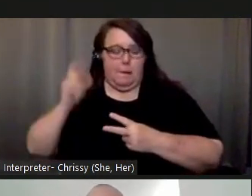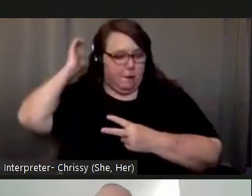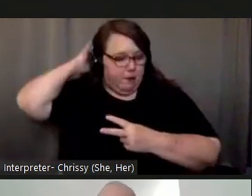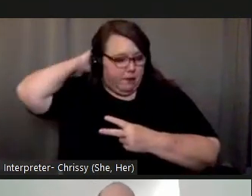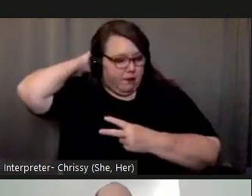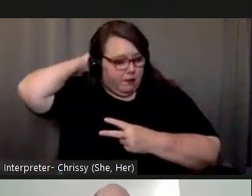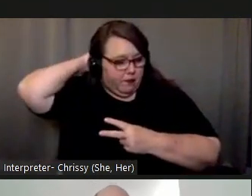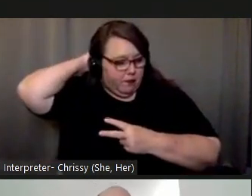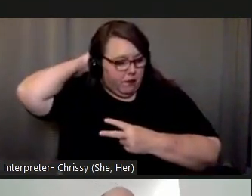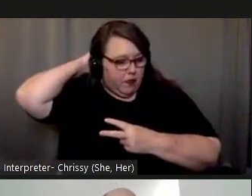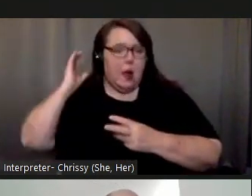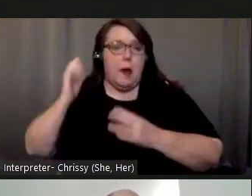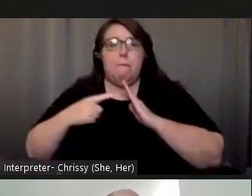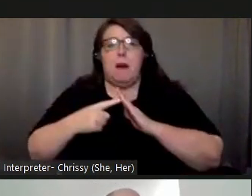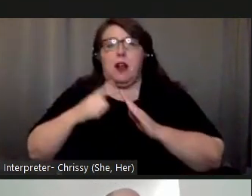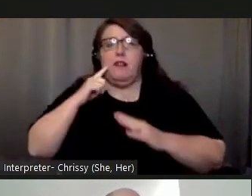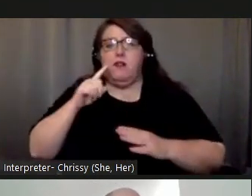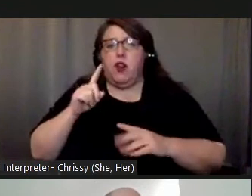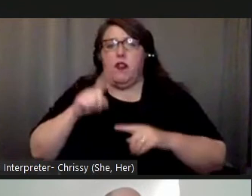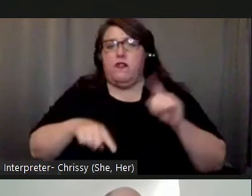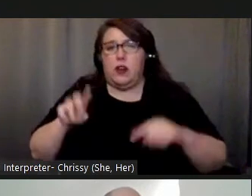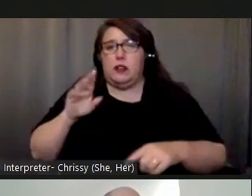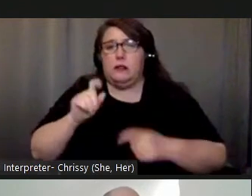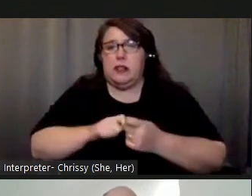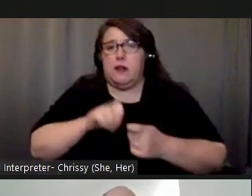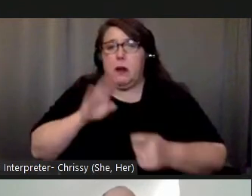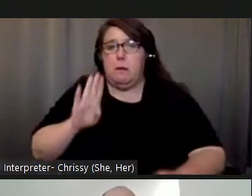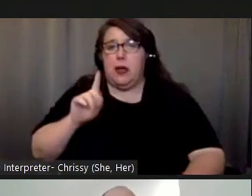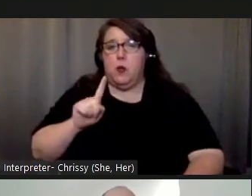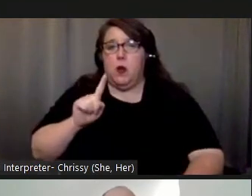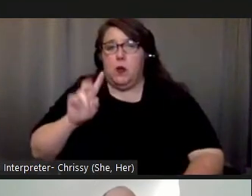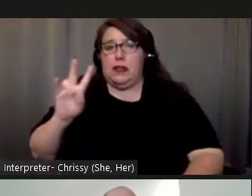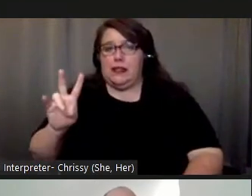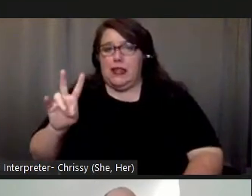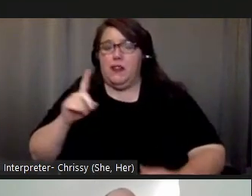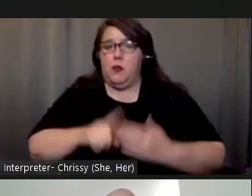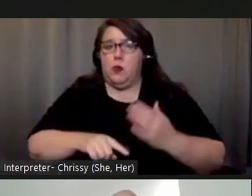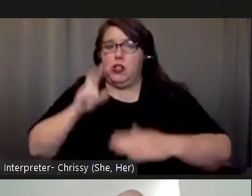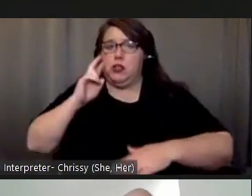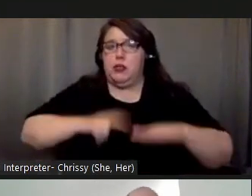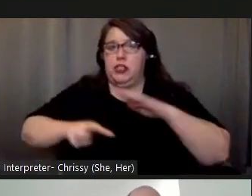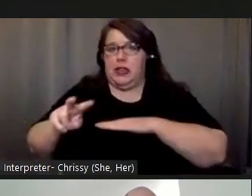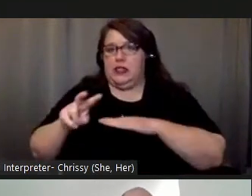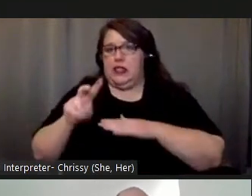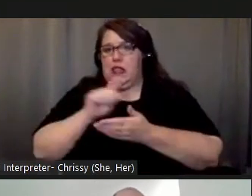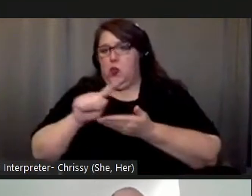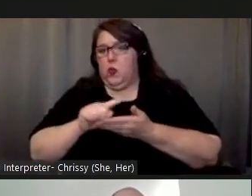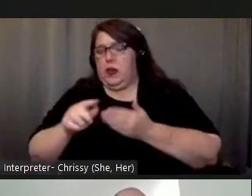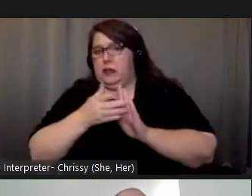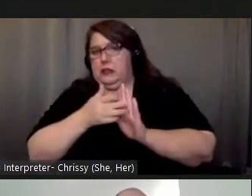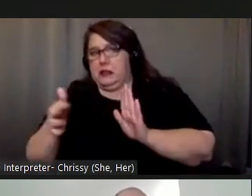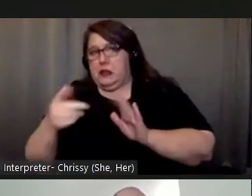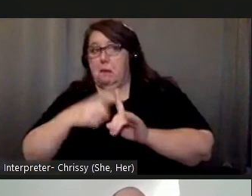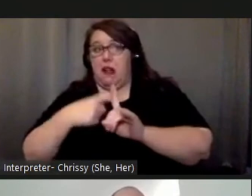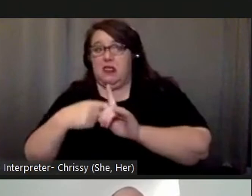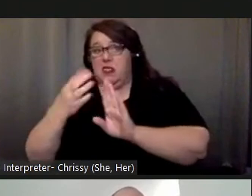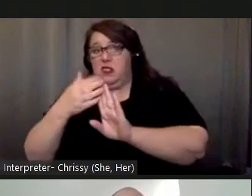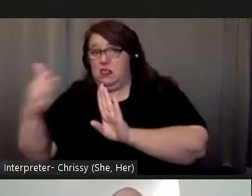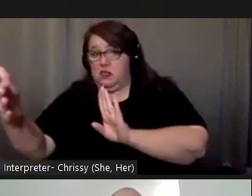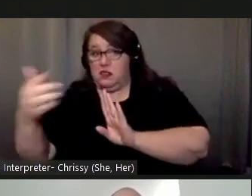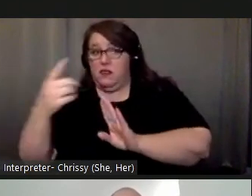particularly B117, and what you guys are projecting in the upcoming weeks, months